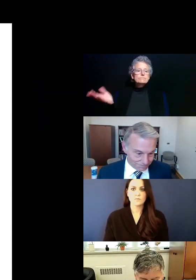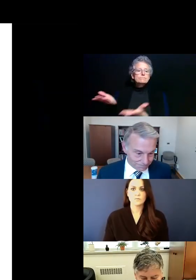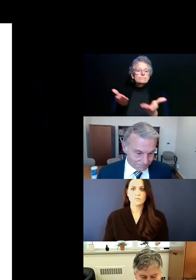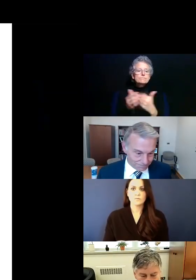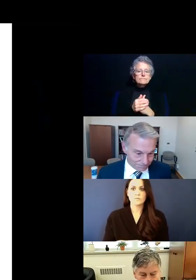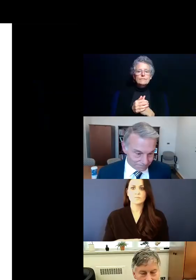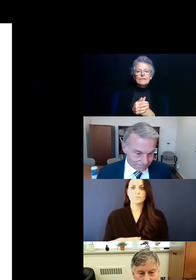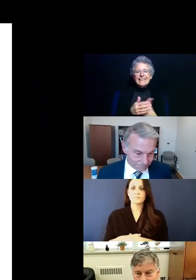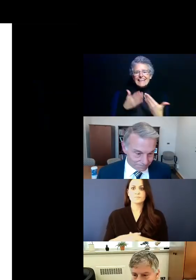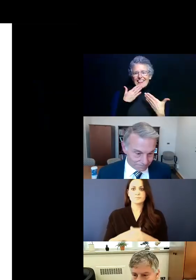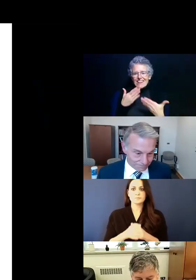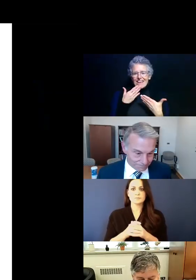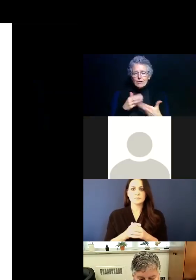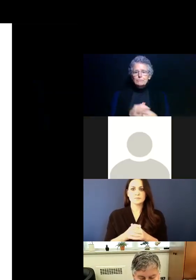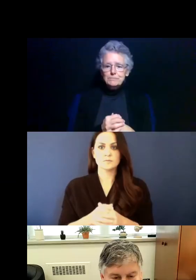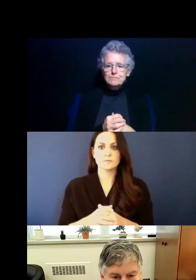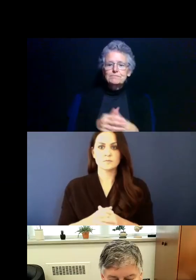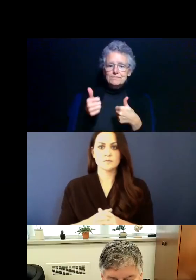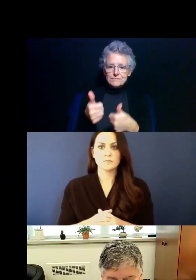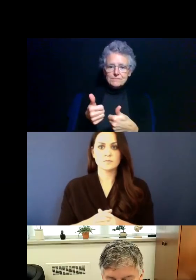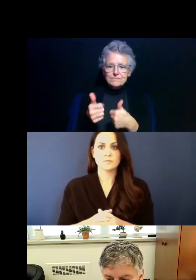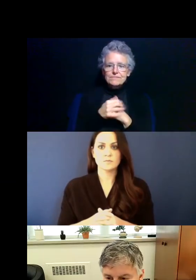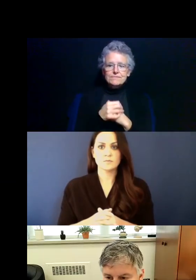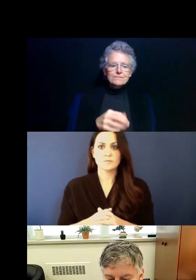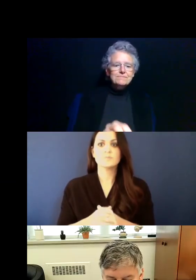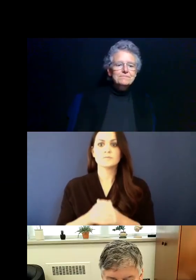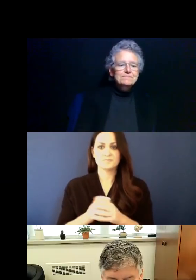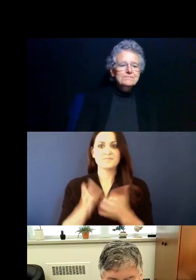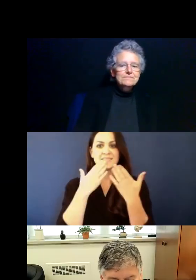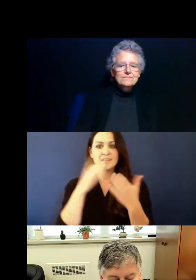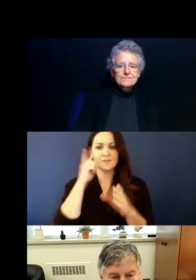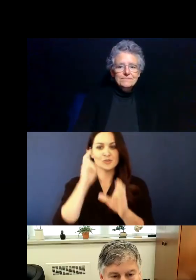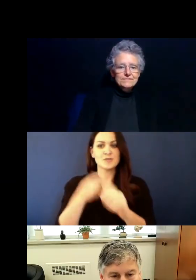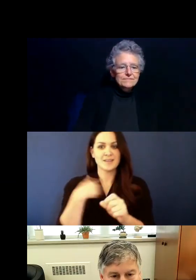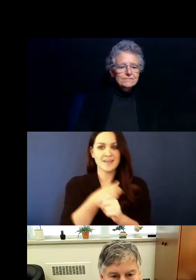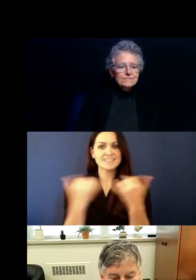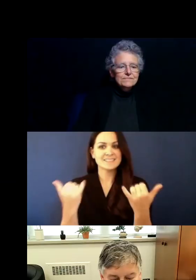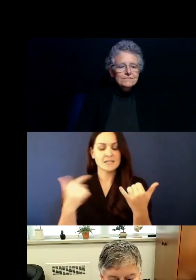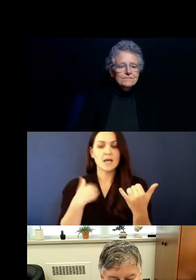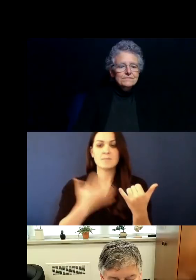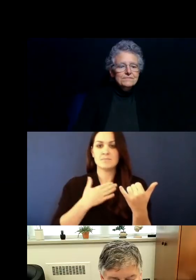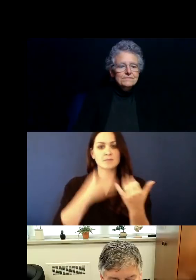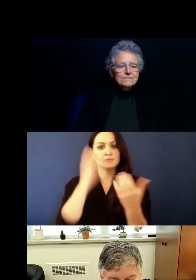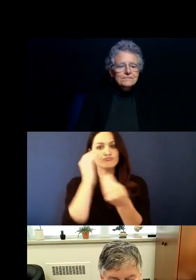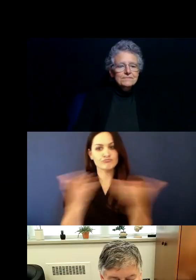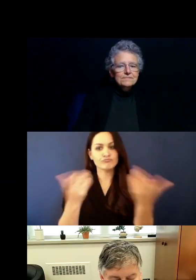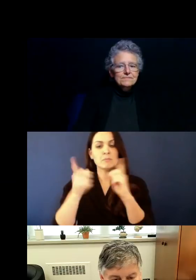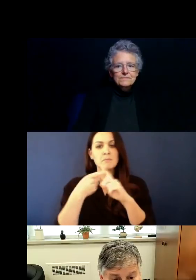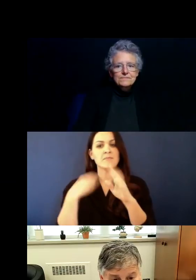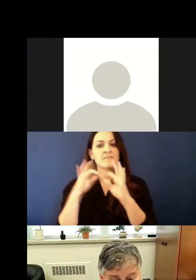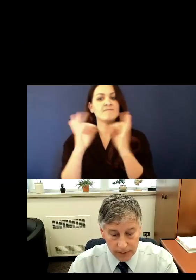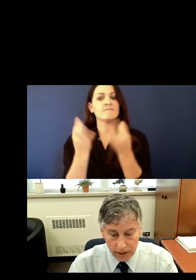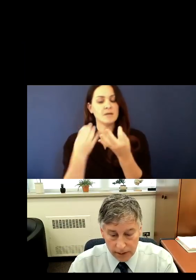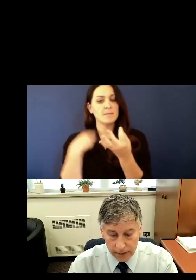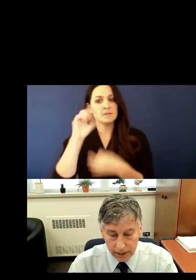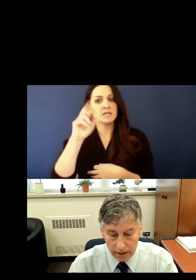Thank you, Dr. Smallinger. Good afternoon, everyone, and thanks for joining us today. I'm happy to share an update on our Family Care Task Force,